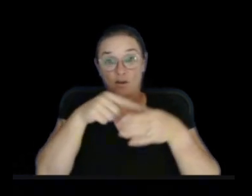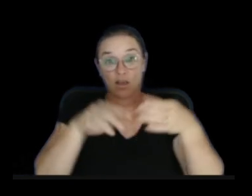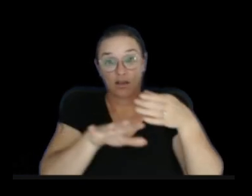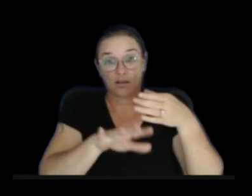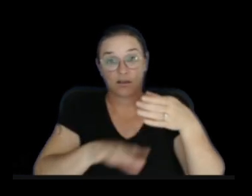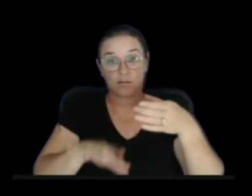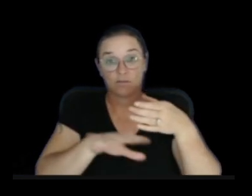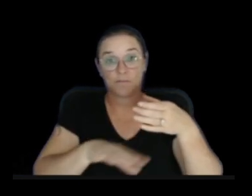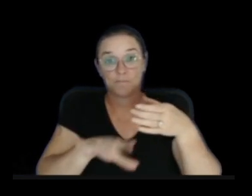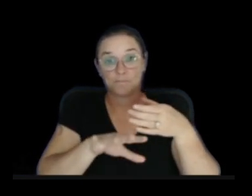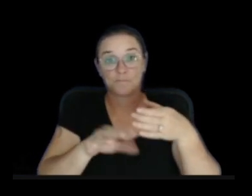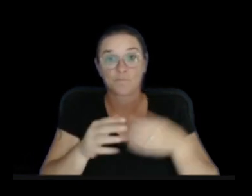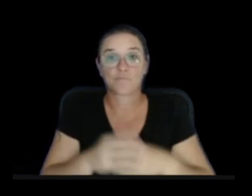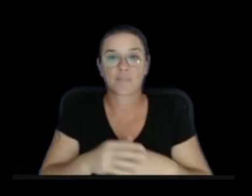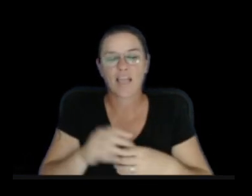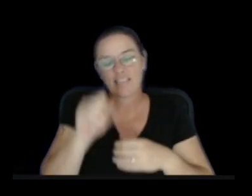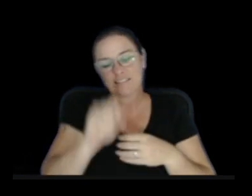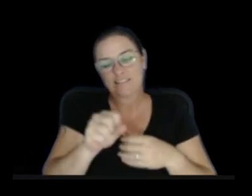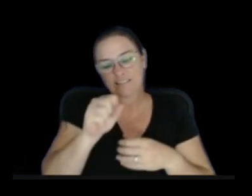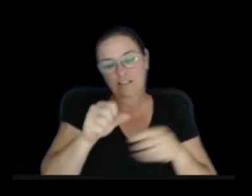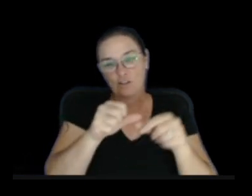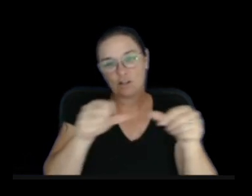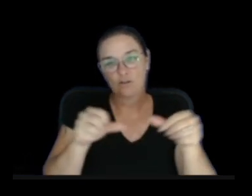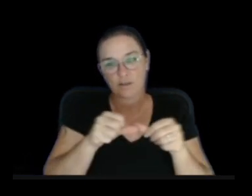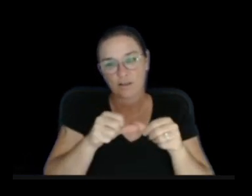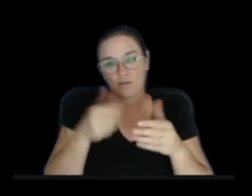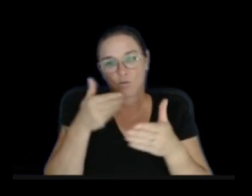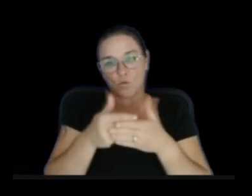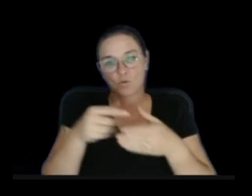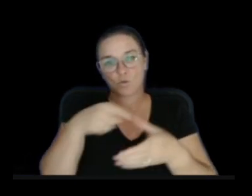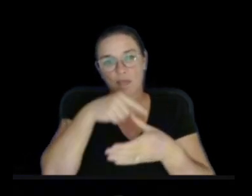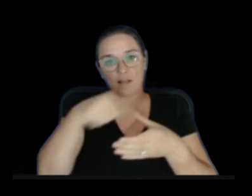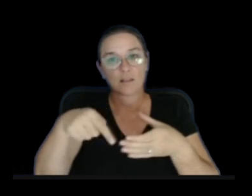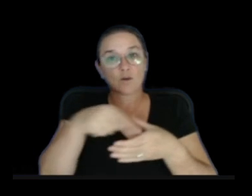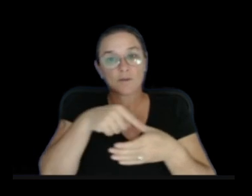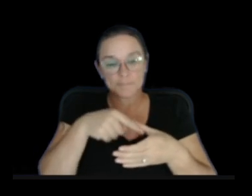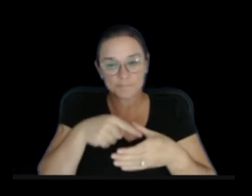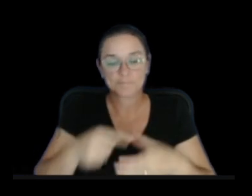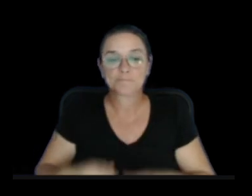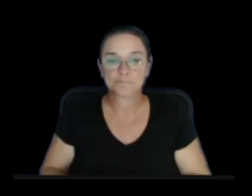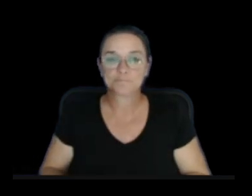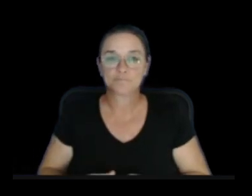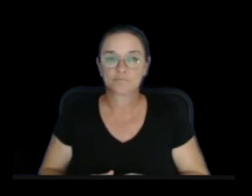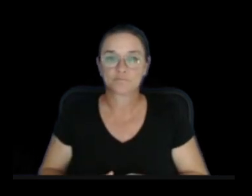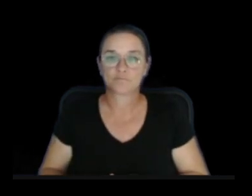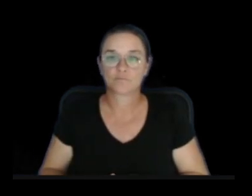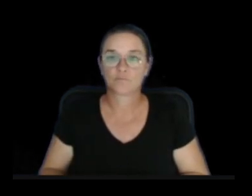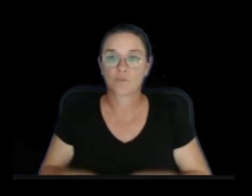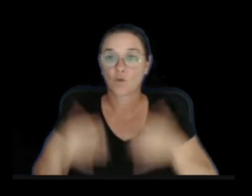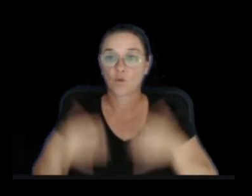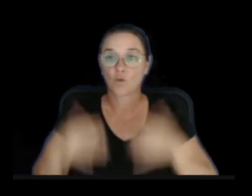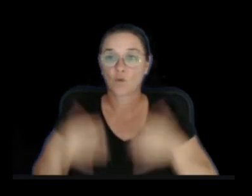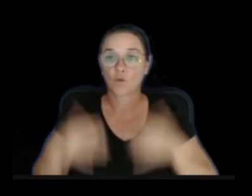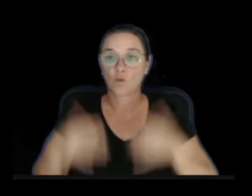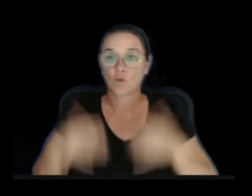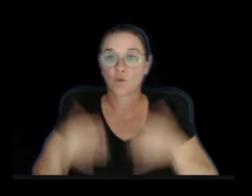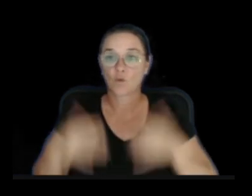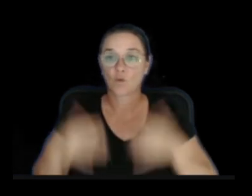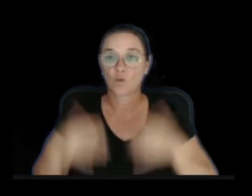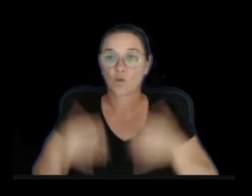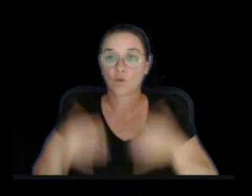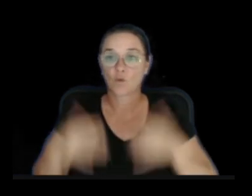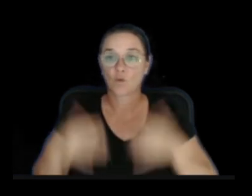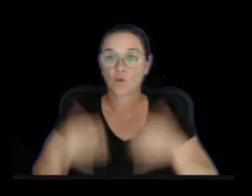in the southern caldera area, right there. We still have ongoing south flank earthquakes as